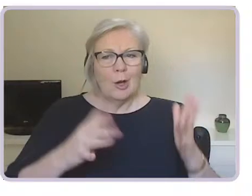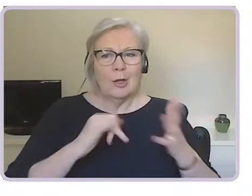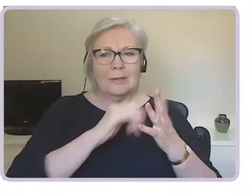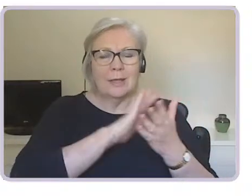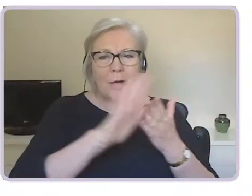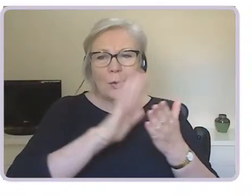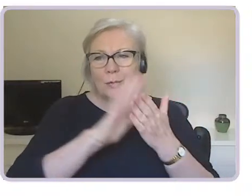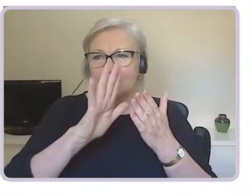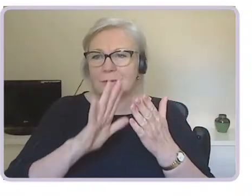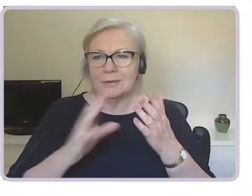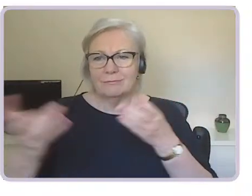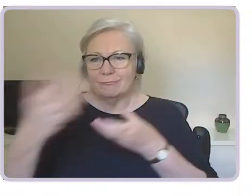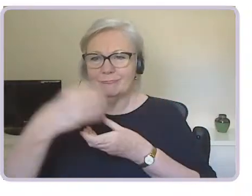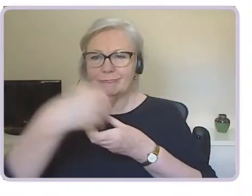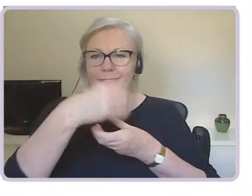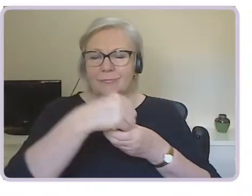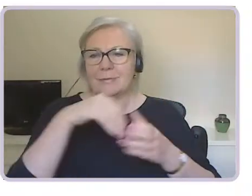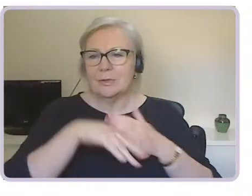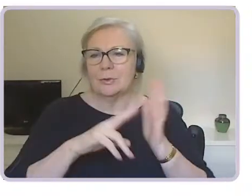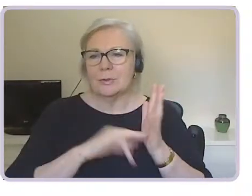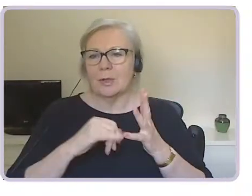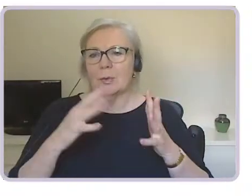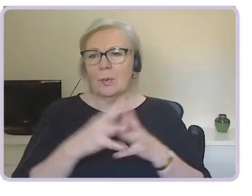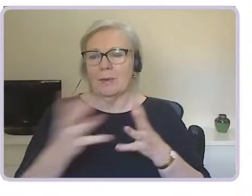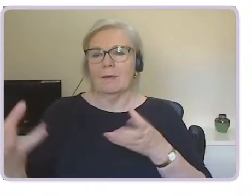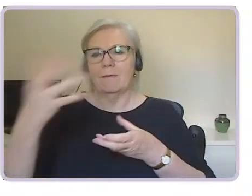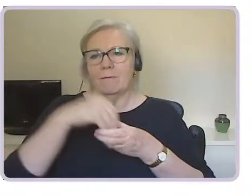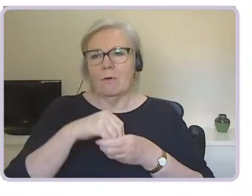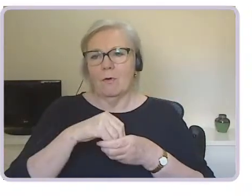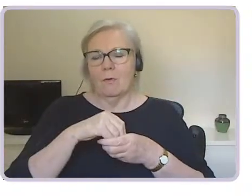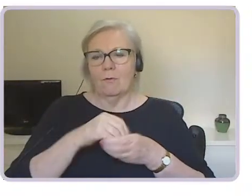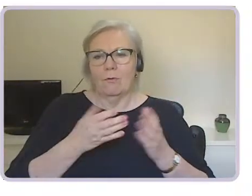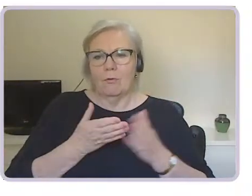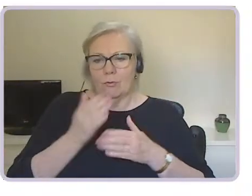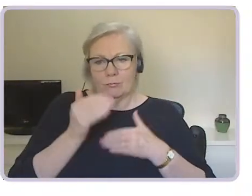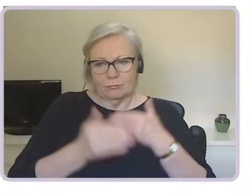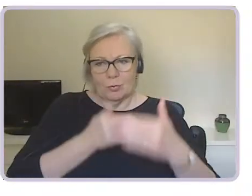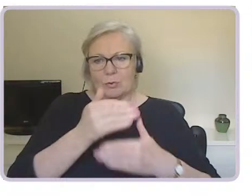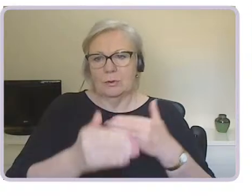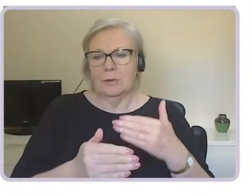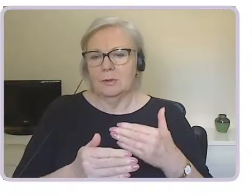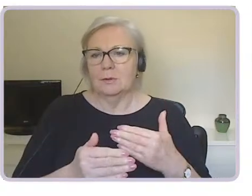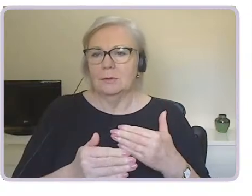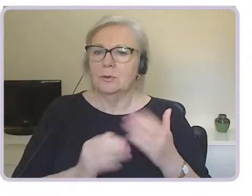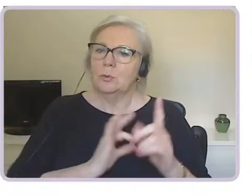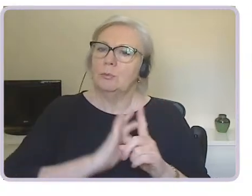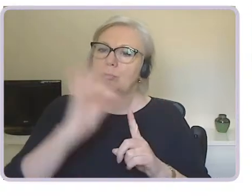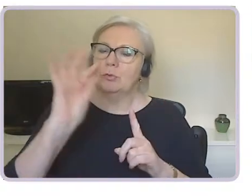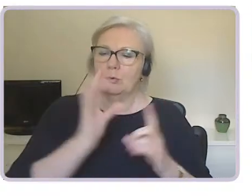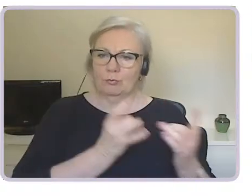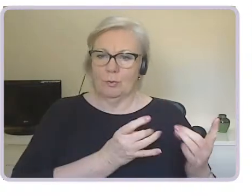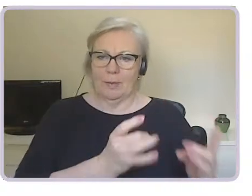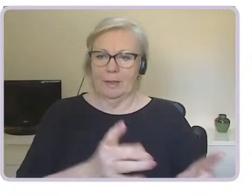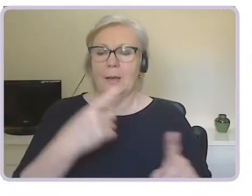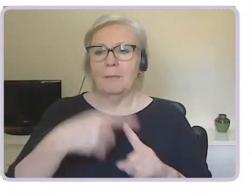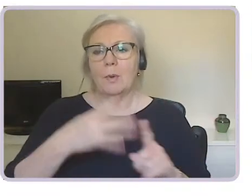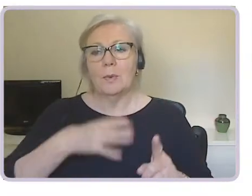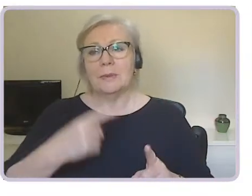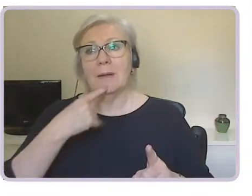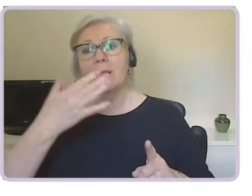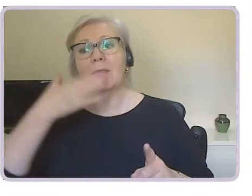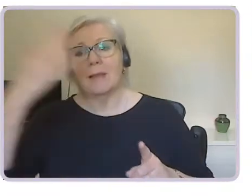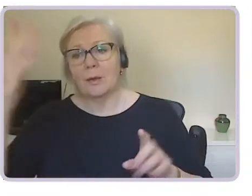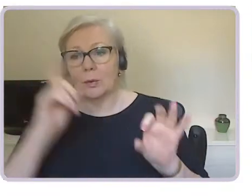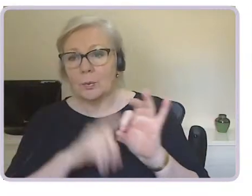been a long part of this journey toward improving preparedness. And of course, I want to thank the Queenslanders with Disability